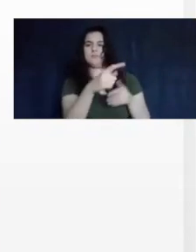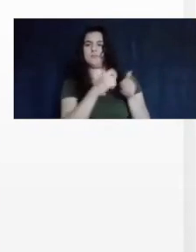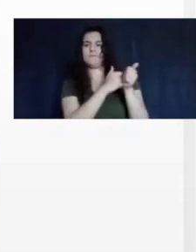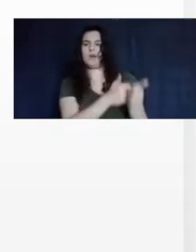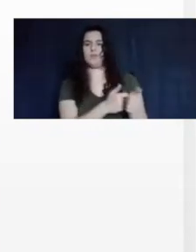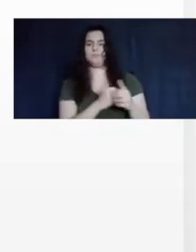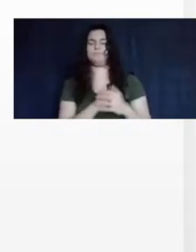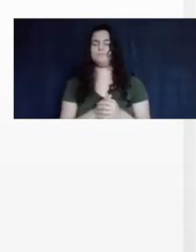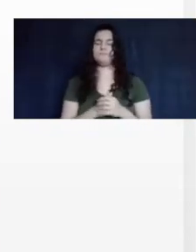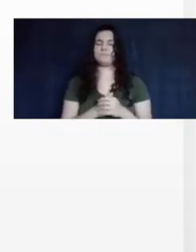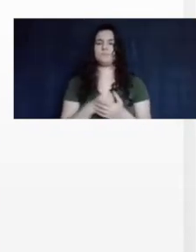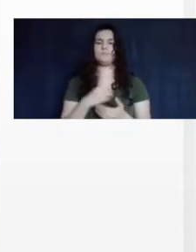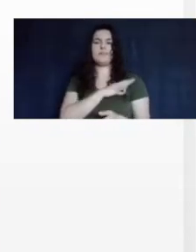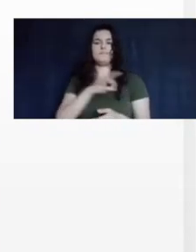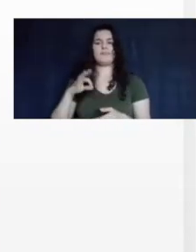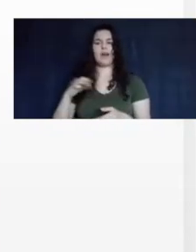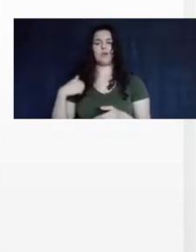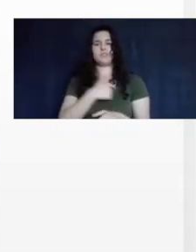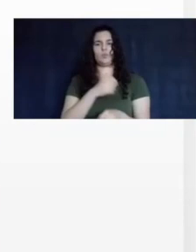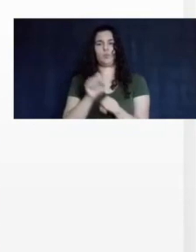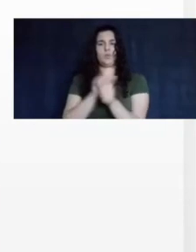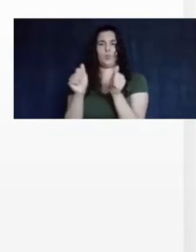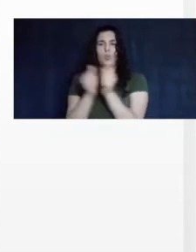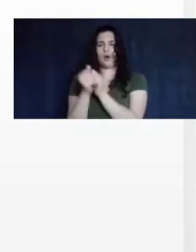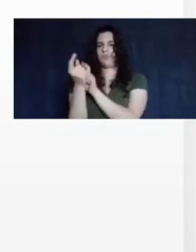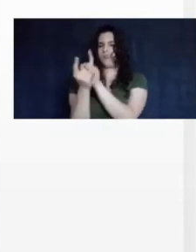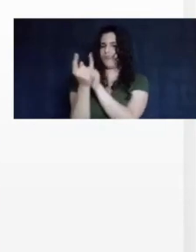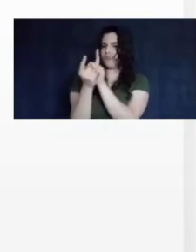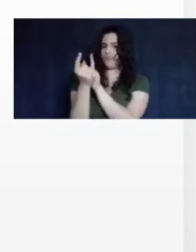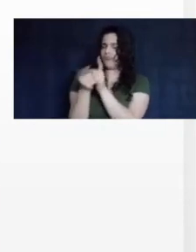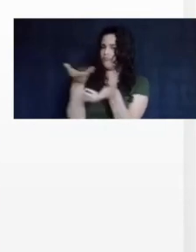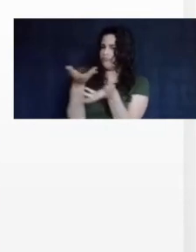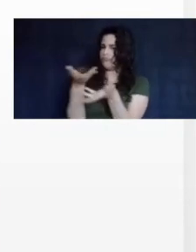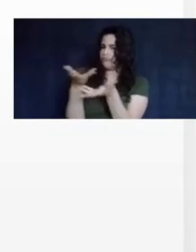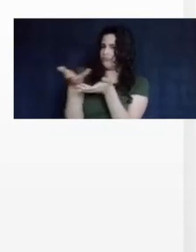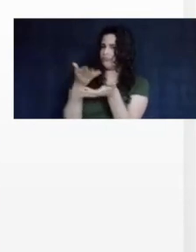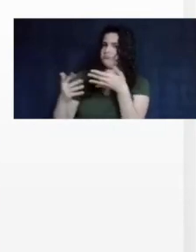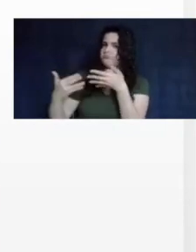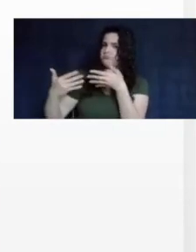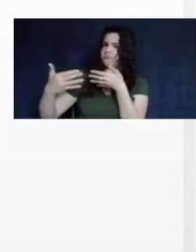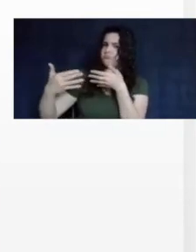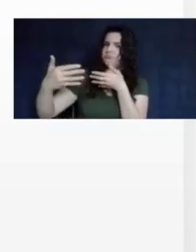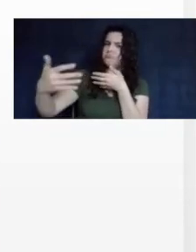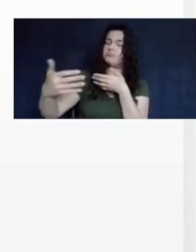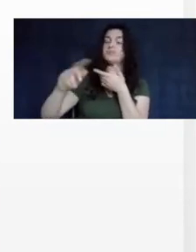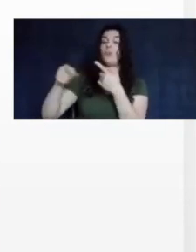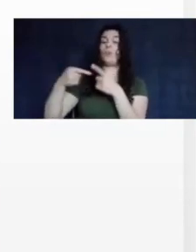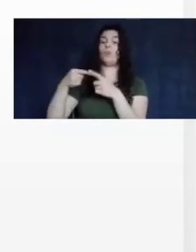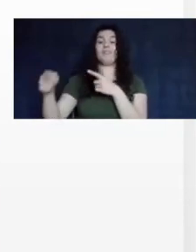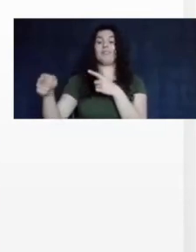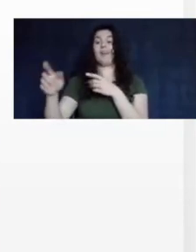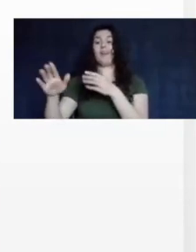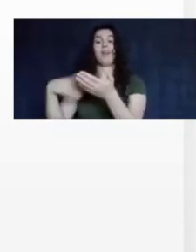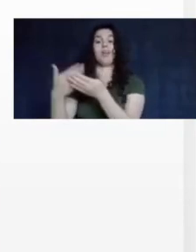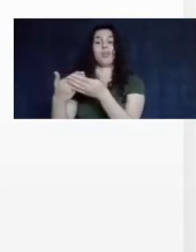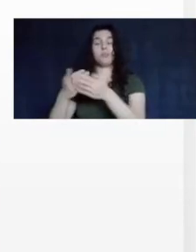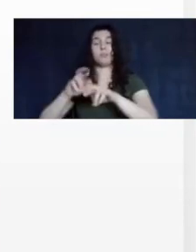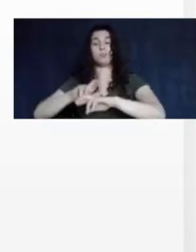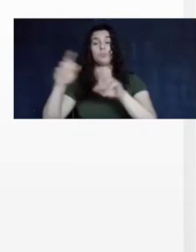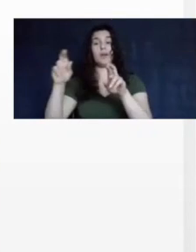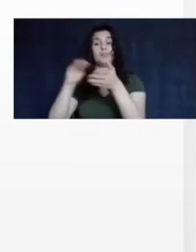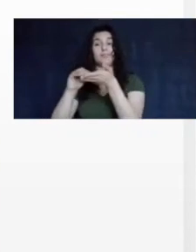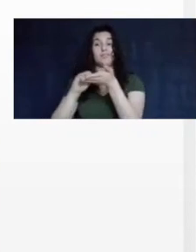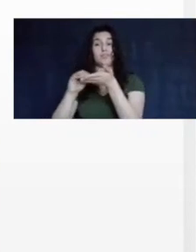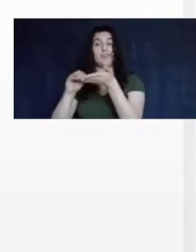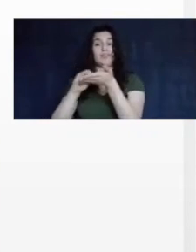we work as faculty with the students along the program along the way. So when they get to the dissertation stage,